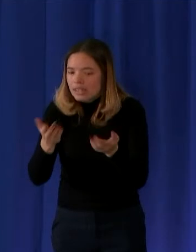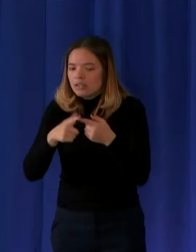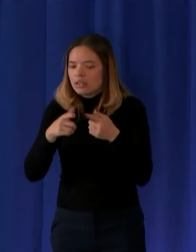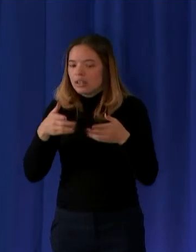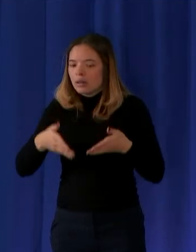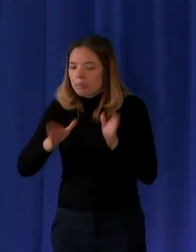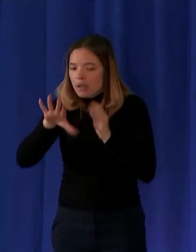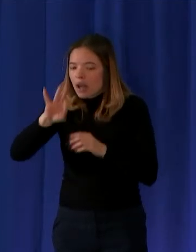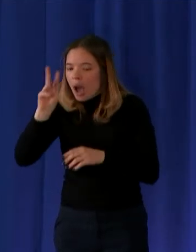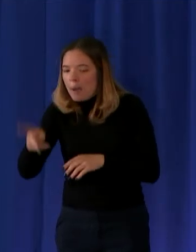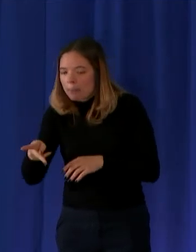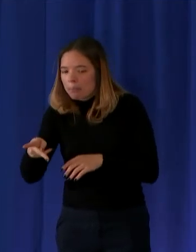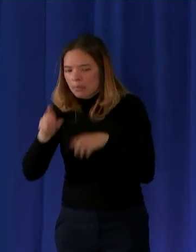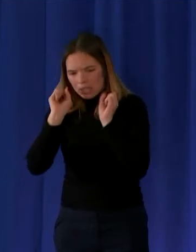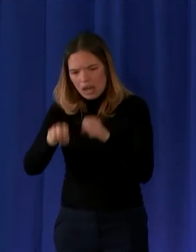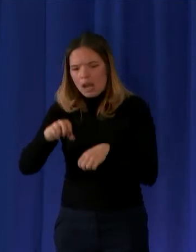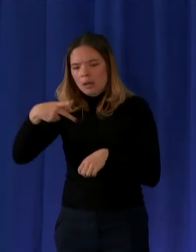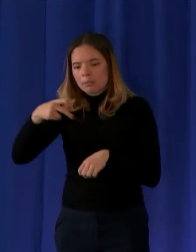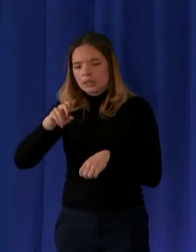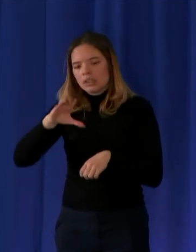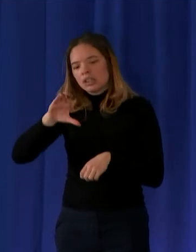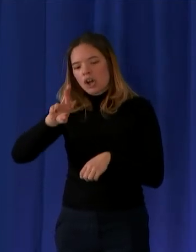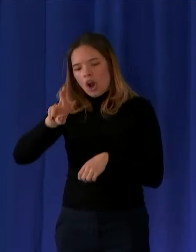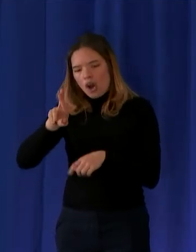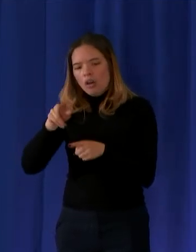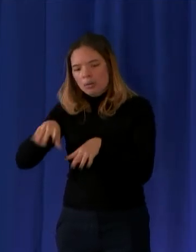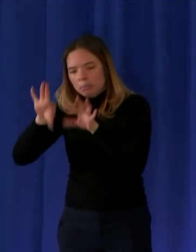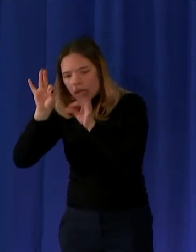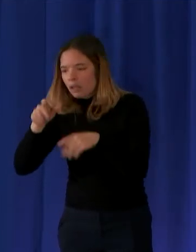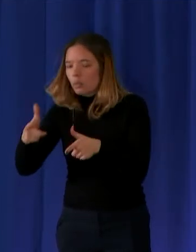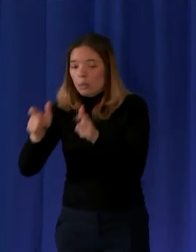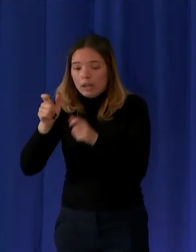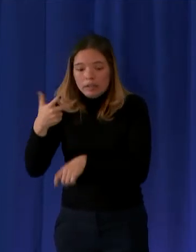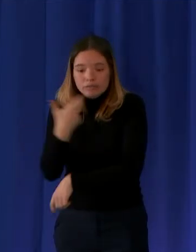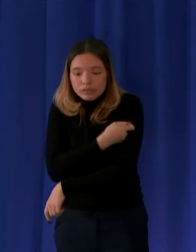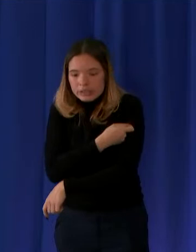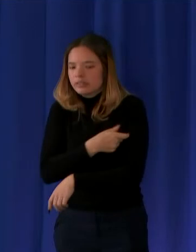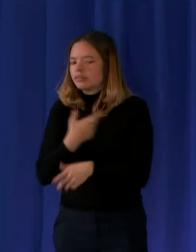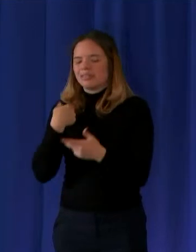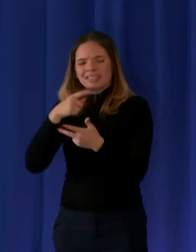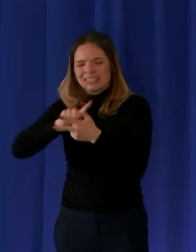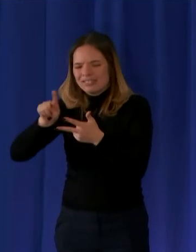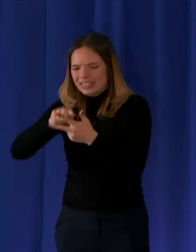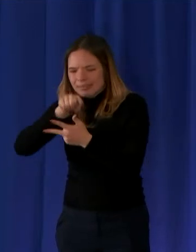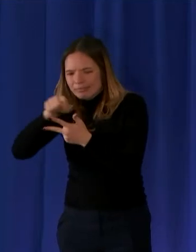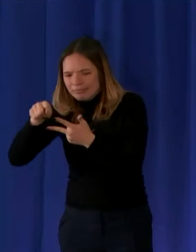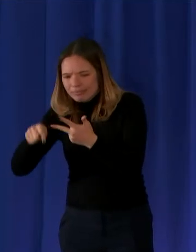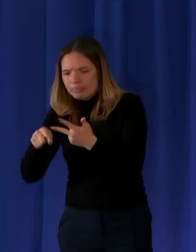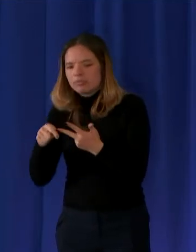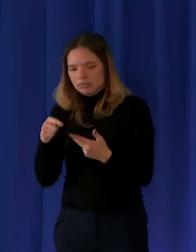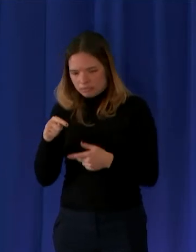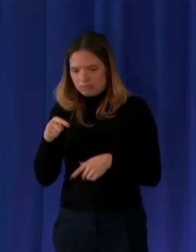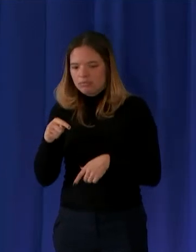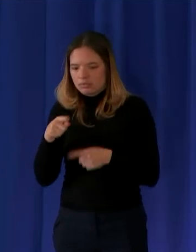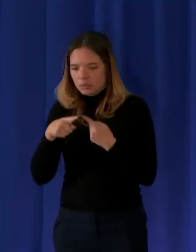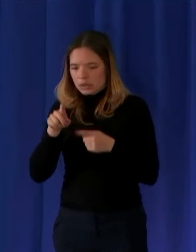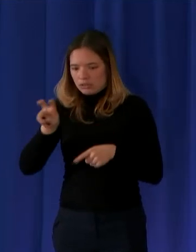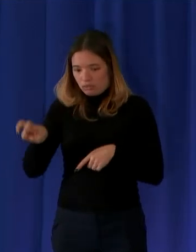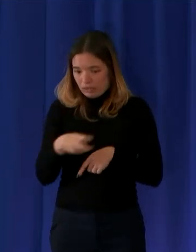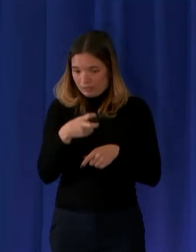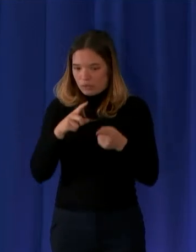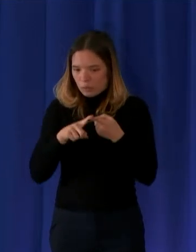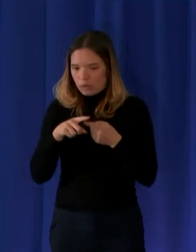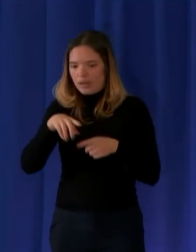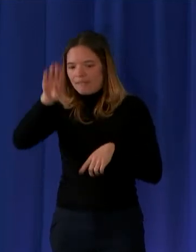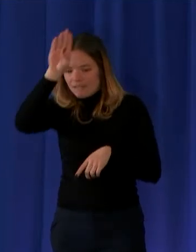an opportunity to pick up a PCR test, a rapid antigen test, as well as getting vaccinated, that we will be transitioning from